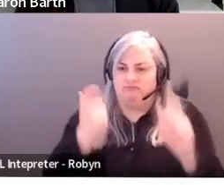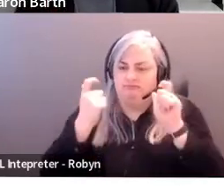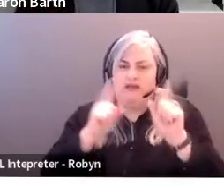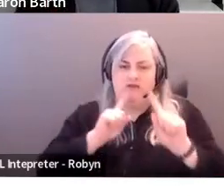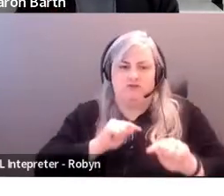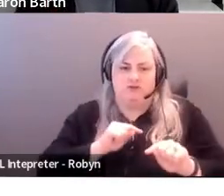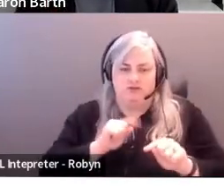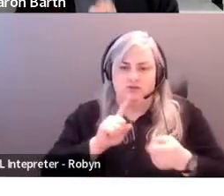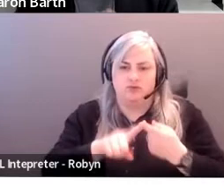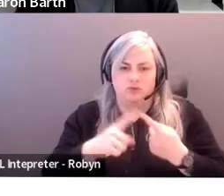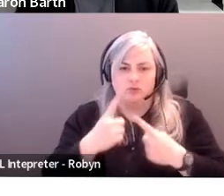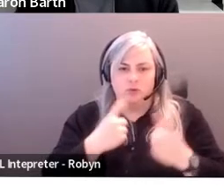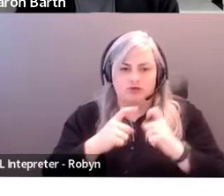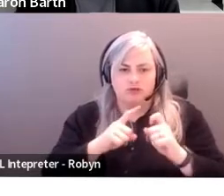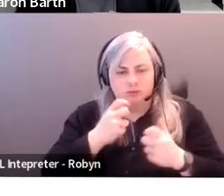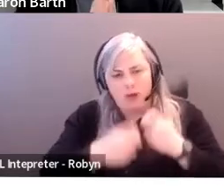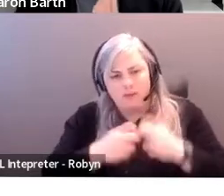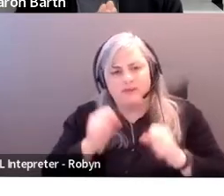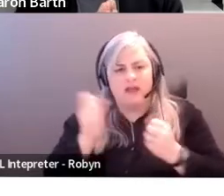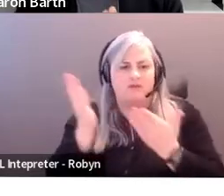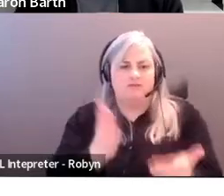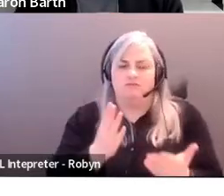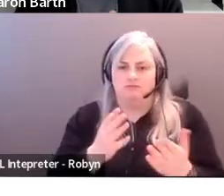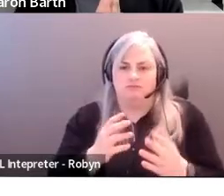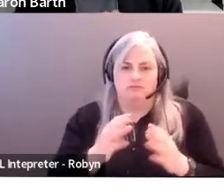good answers to questions and problems